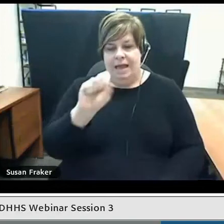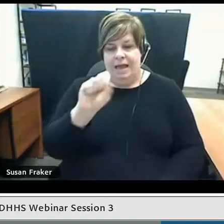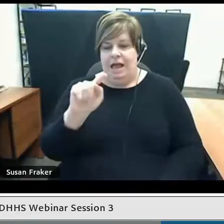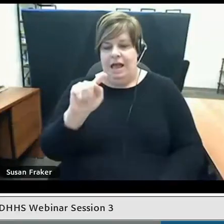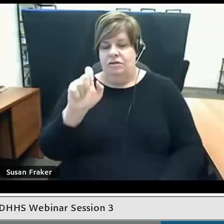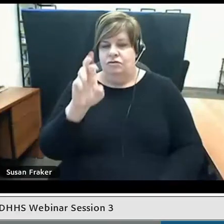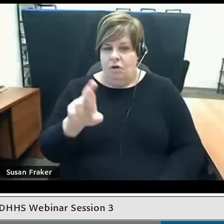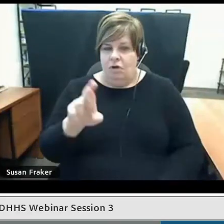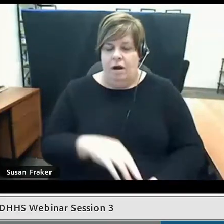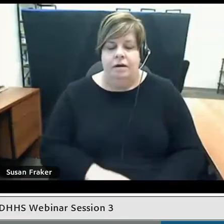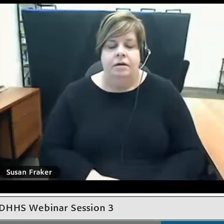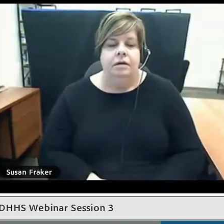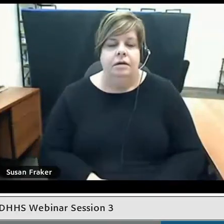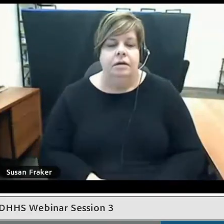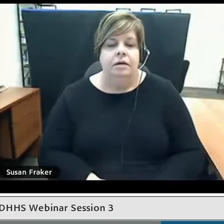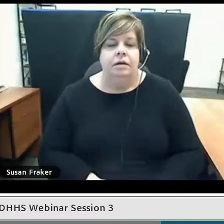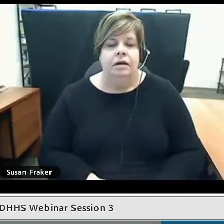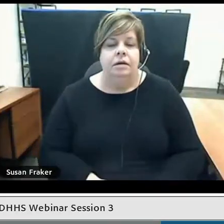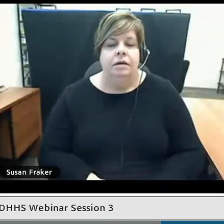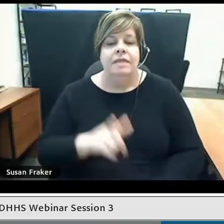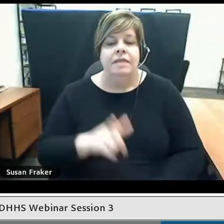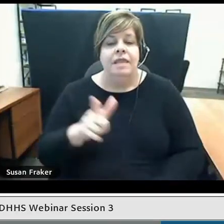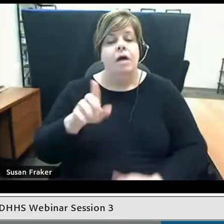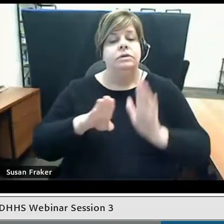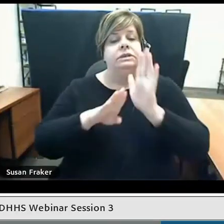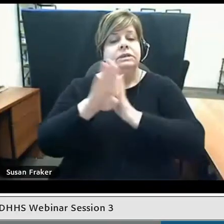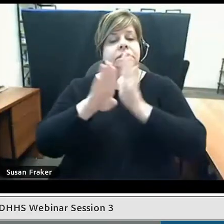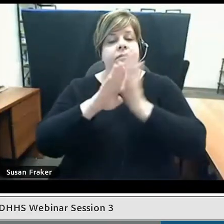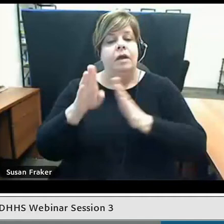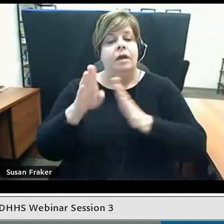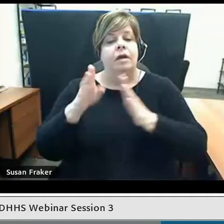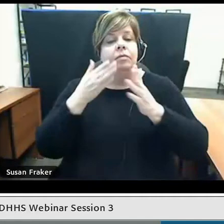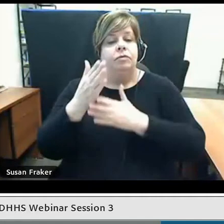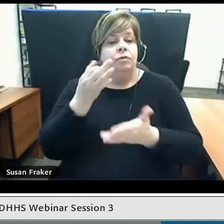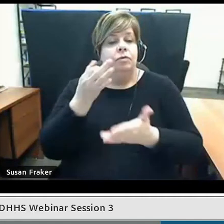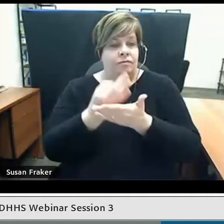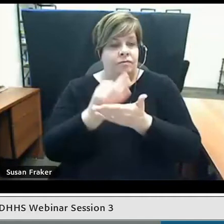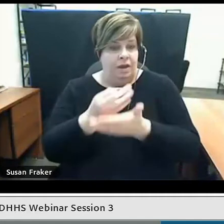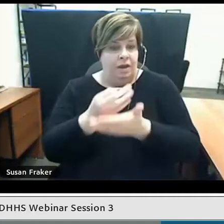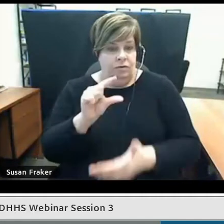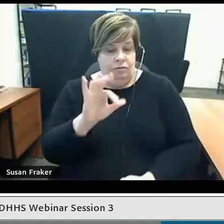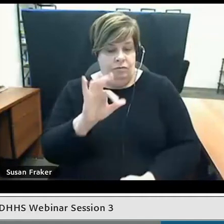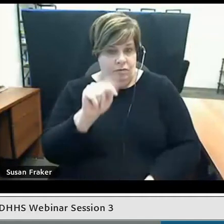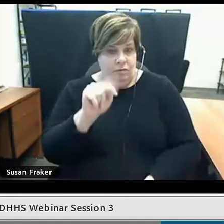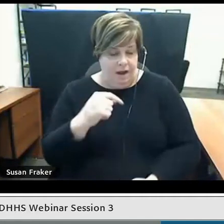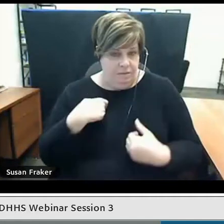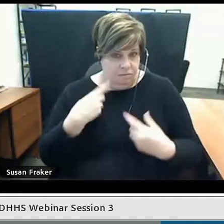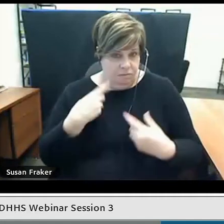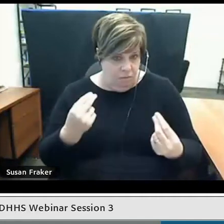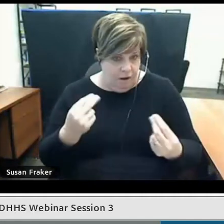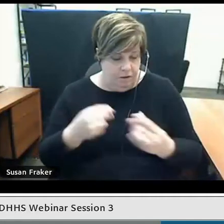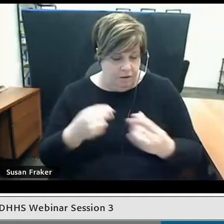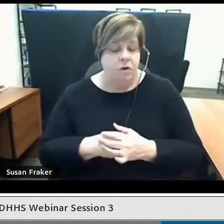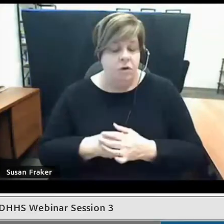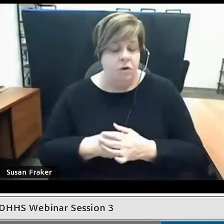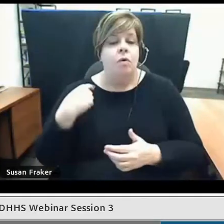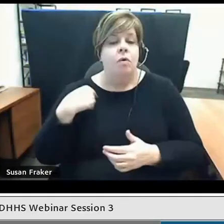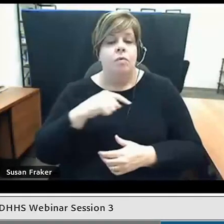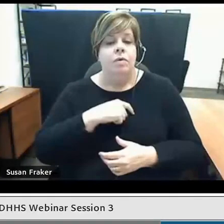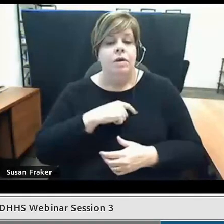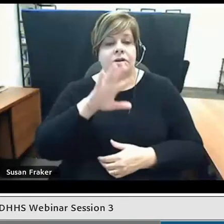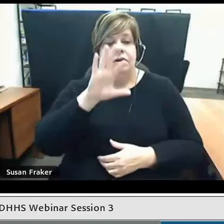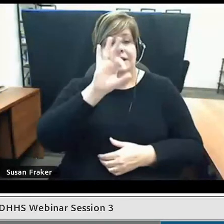about, was developed through a federal grant, and what we basically did is we validated 9